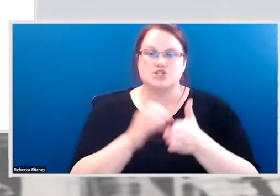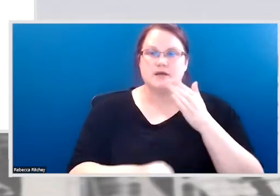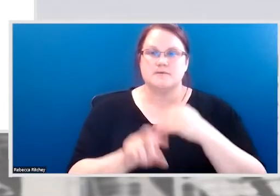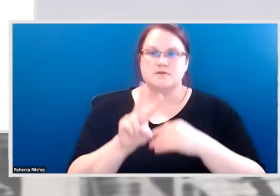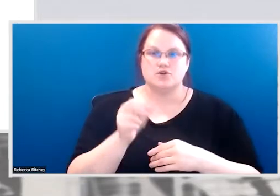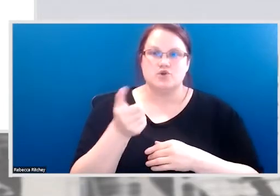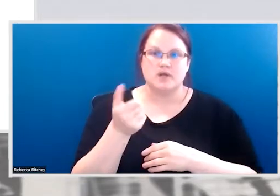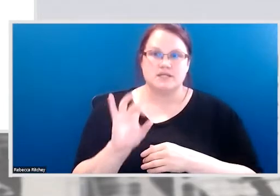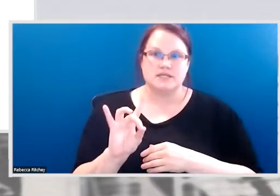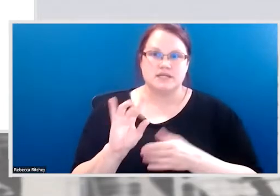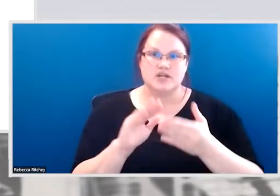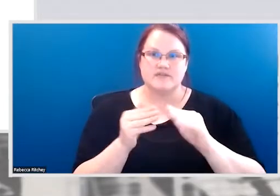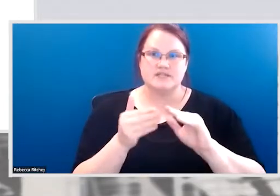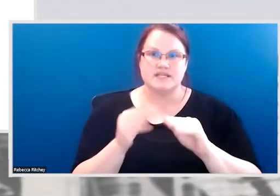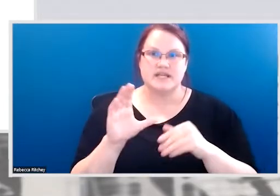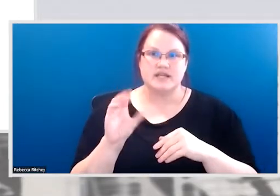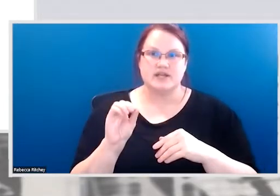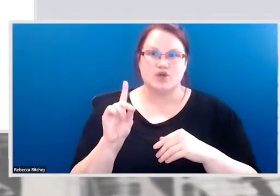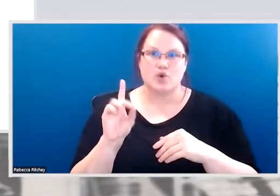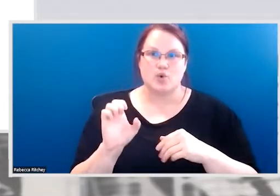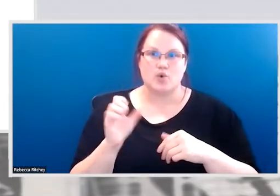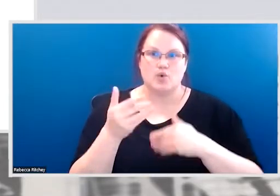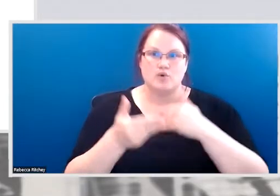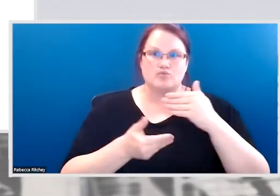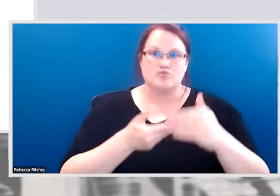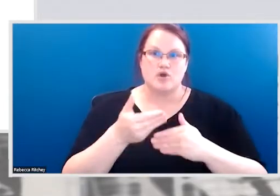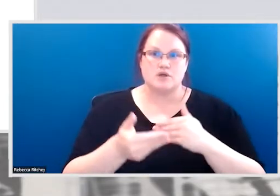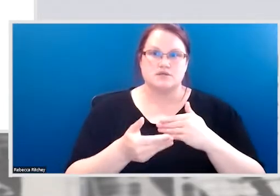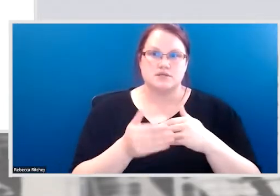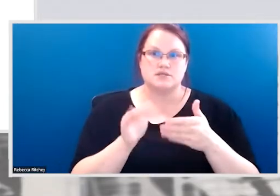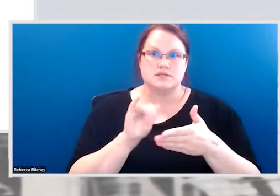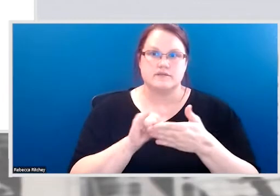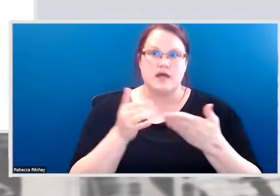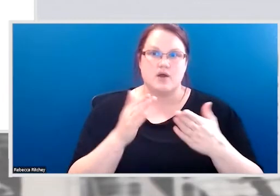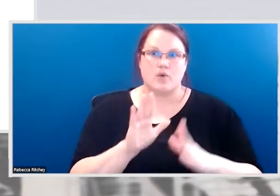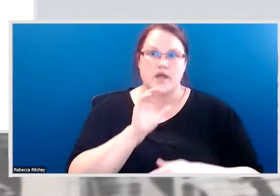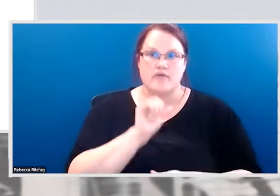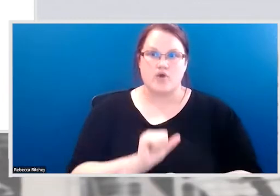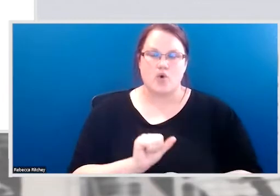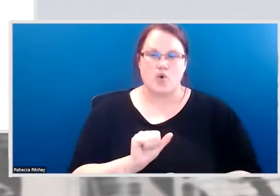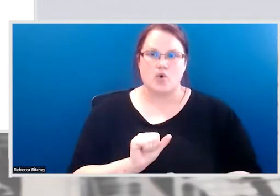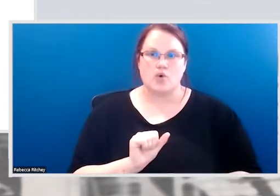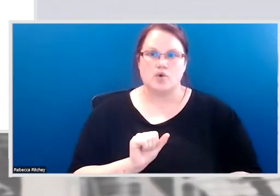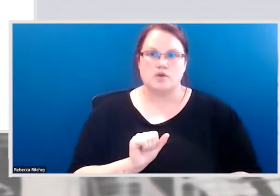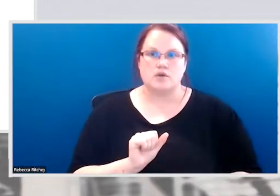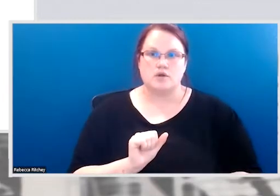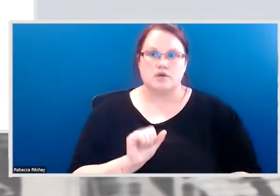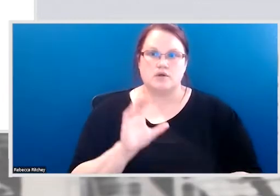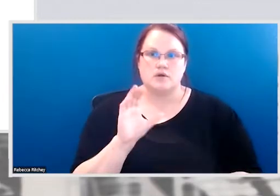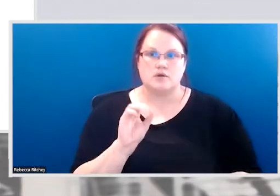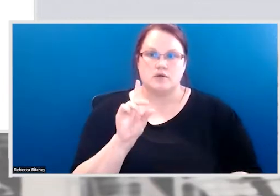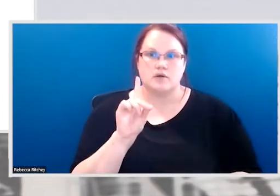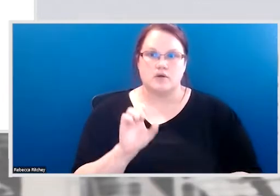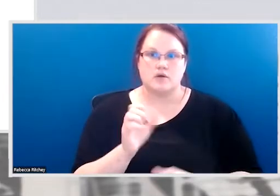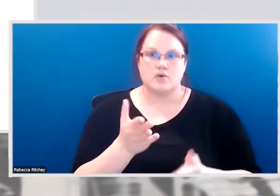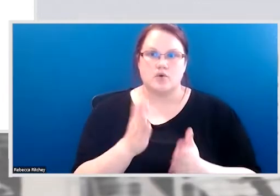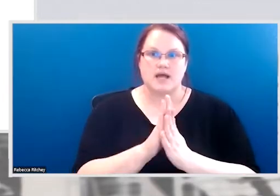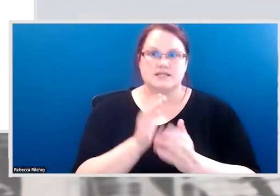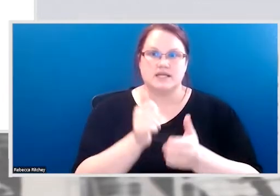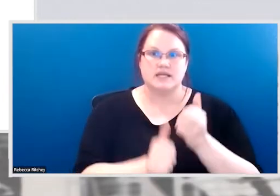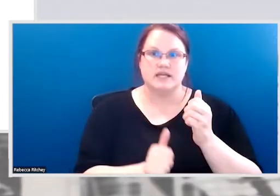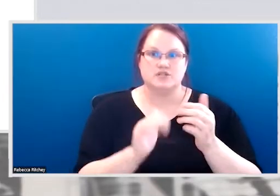Code. Our process is codified that way. This is the old version of the code, so we were actually asking on each proposal form for